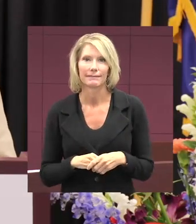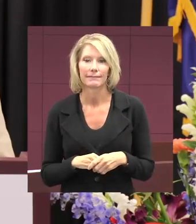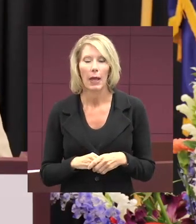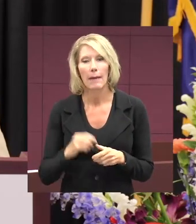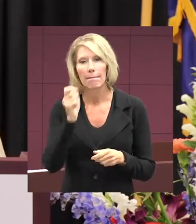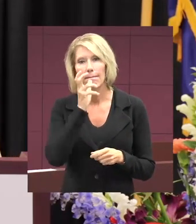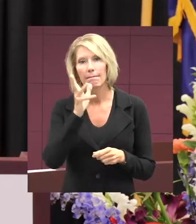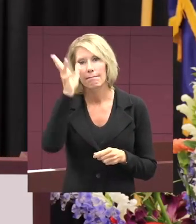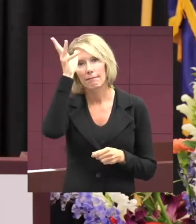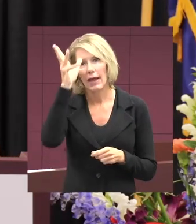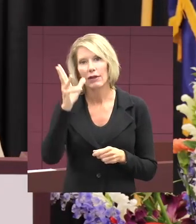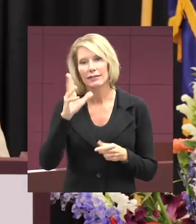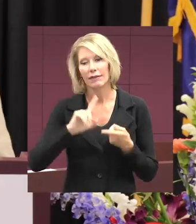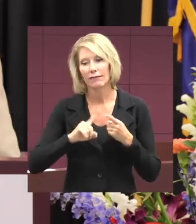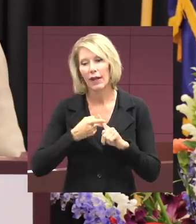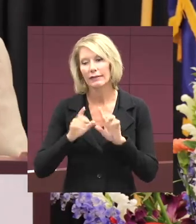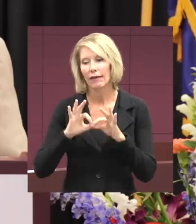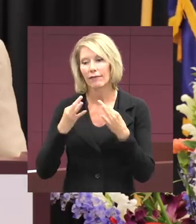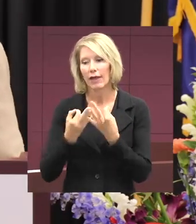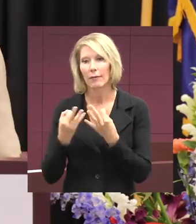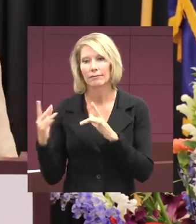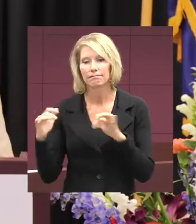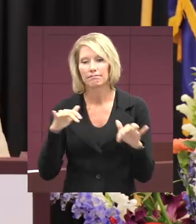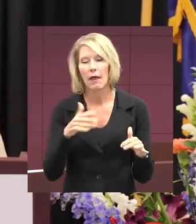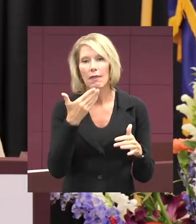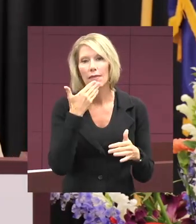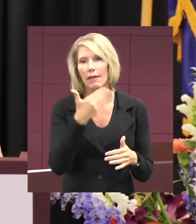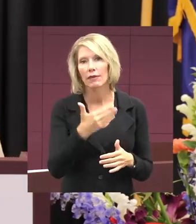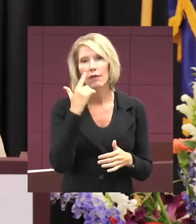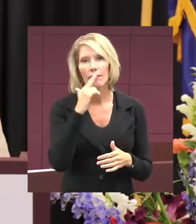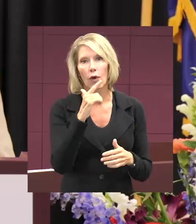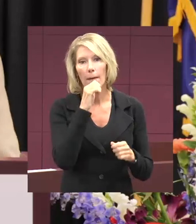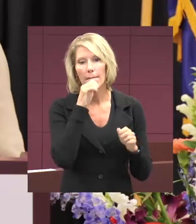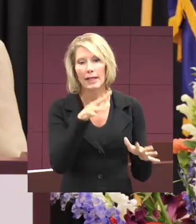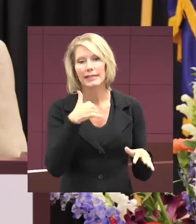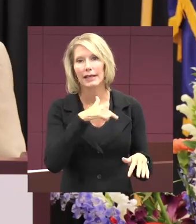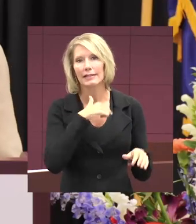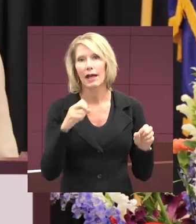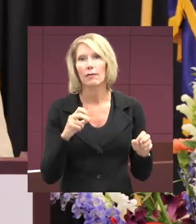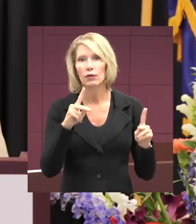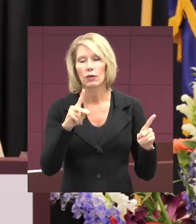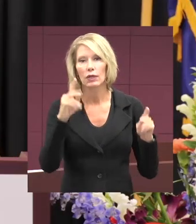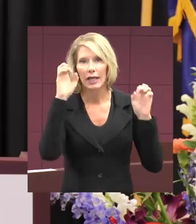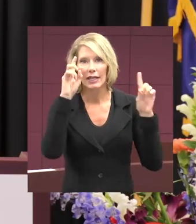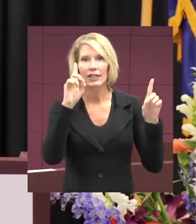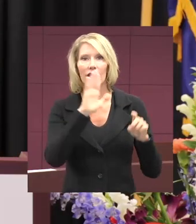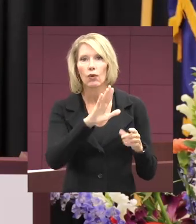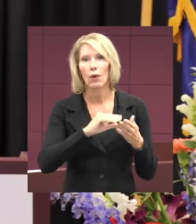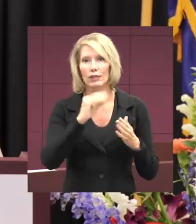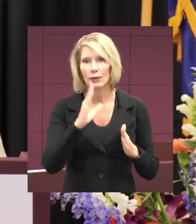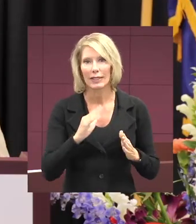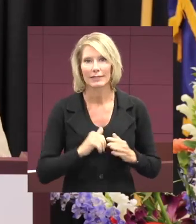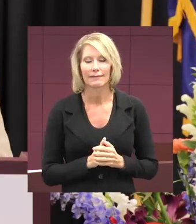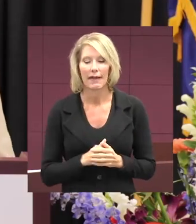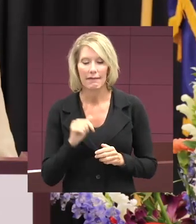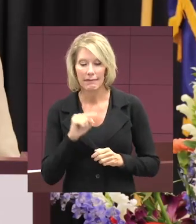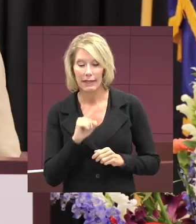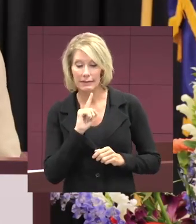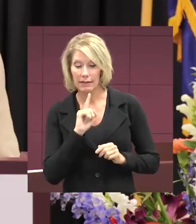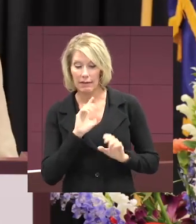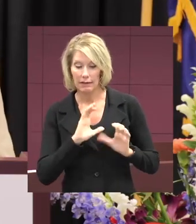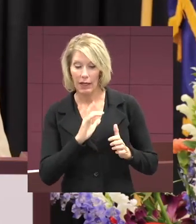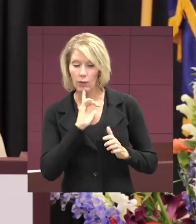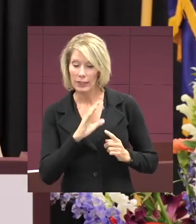Parents, friends, and family, thank you for blessing us with the opportunity to educate your student. This class is